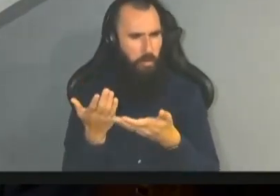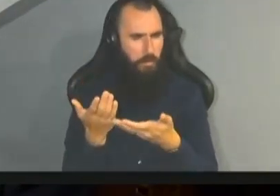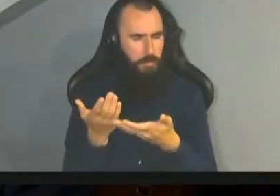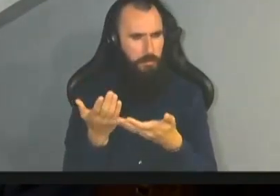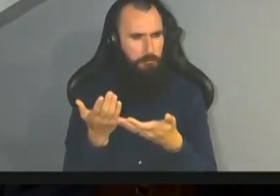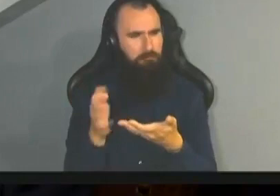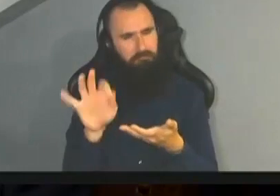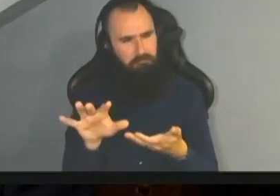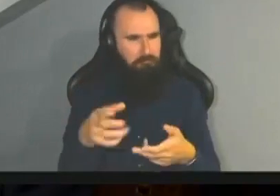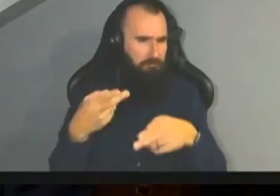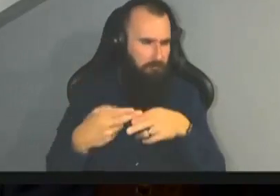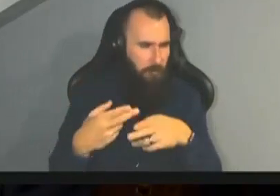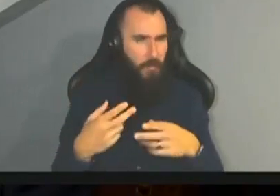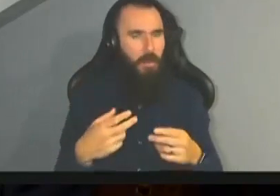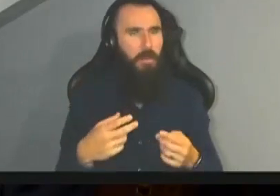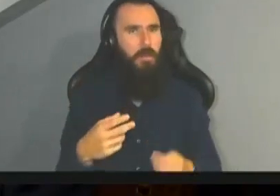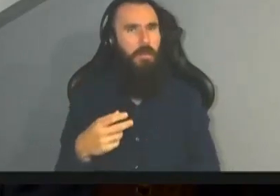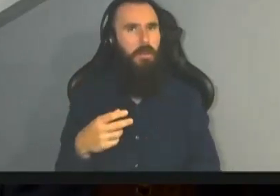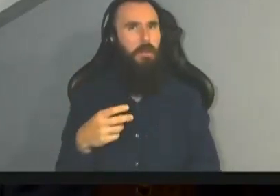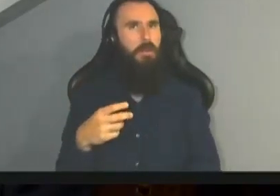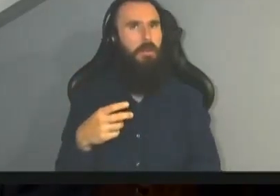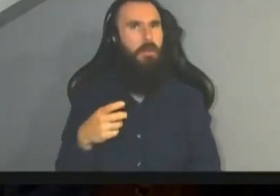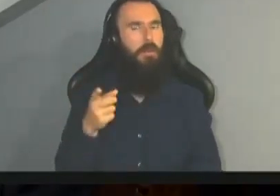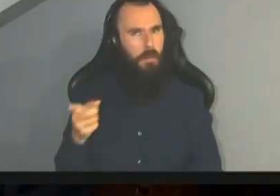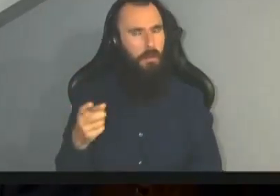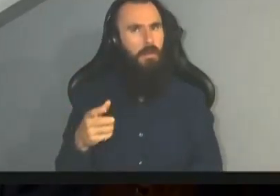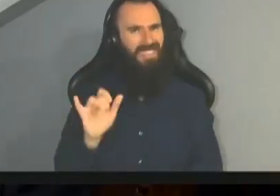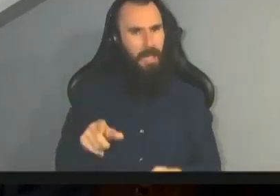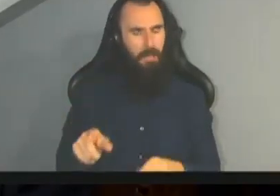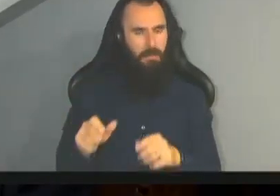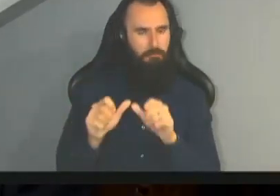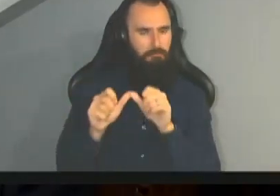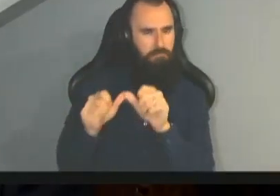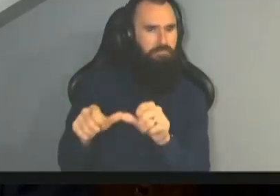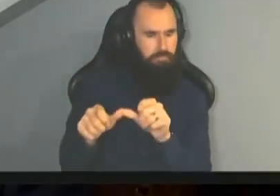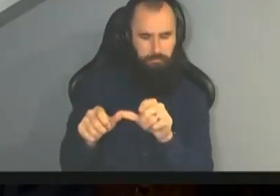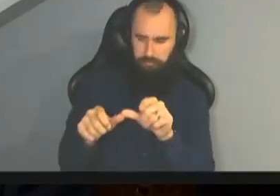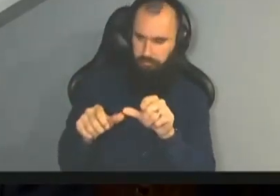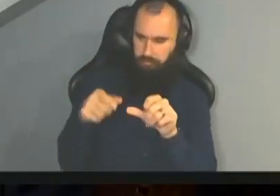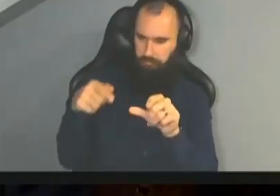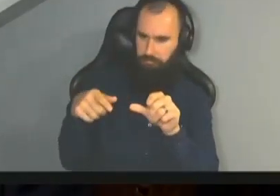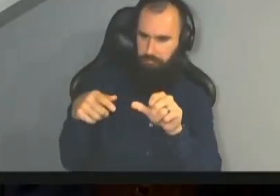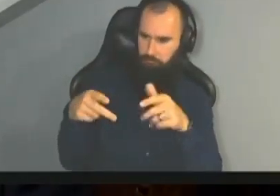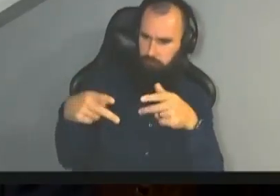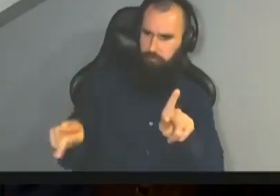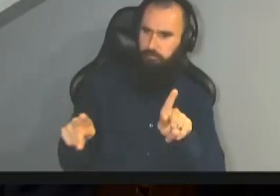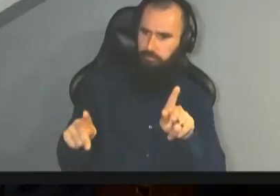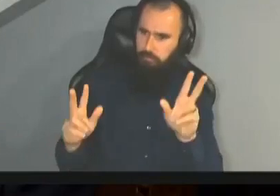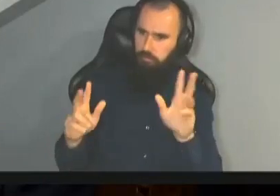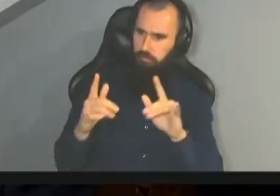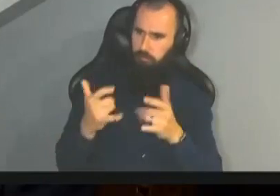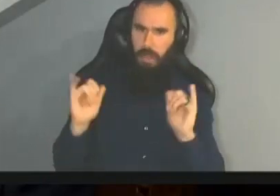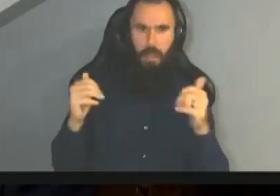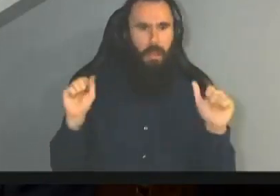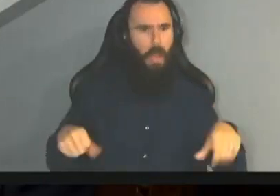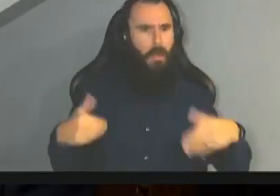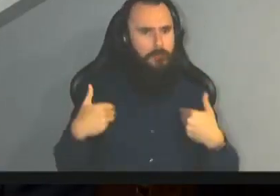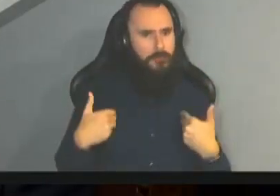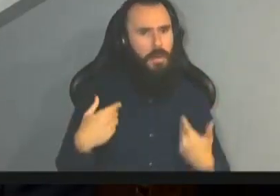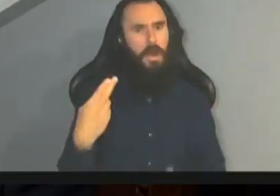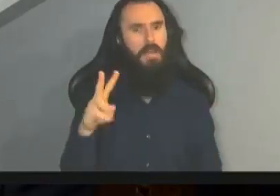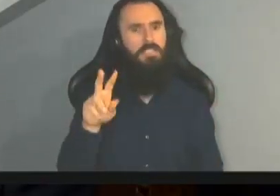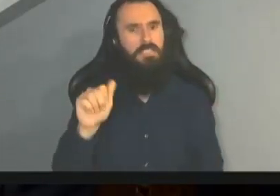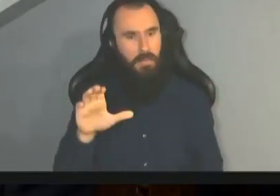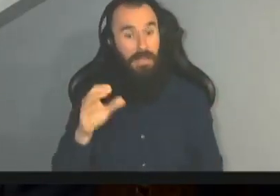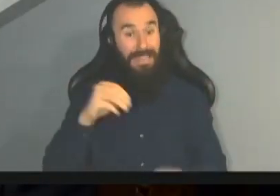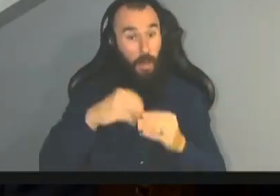is that it does continue to allow HVAC units in front yards and front setbacks only